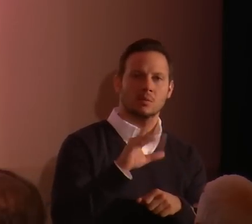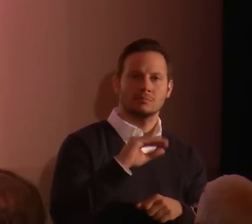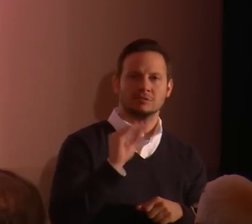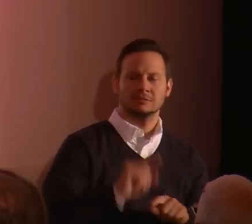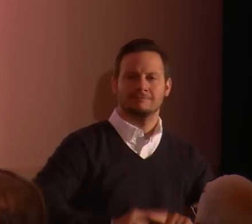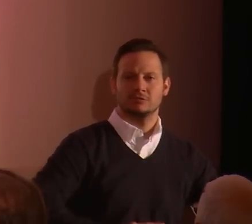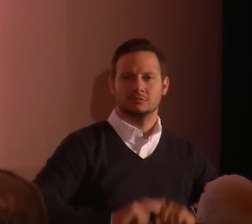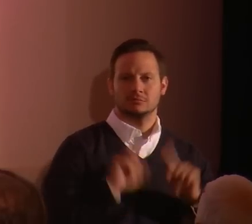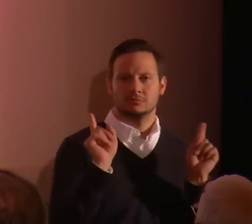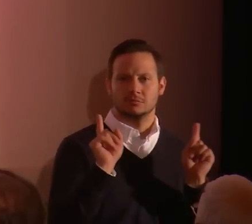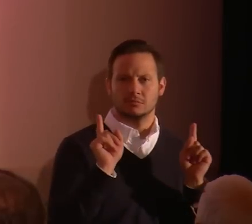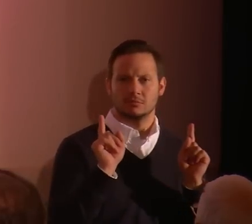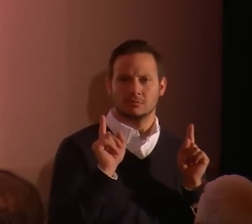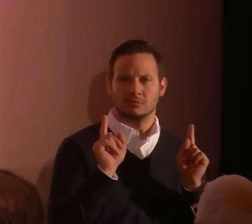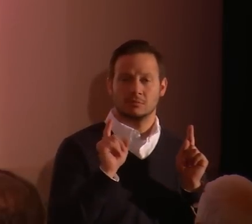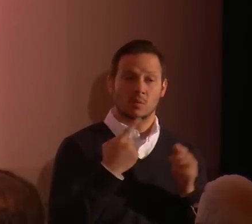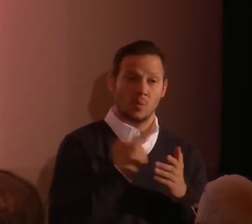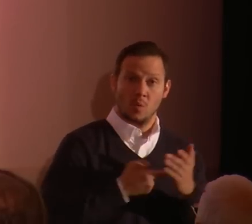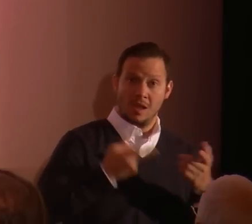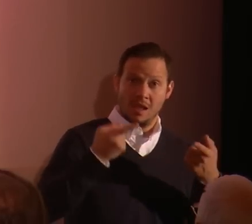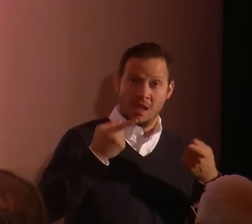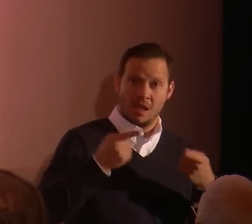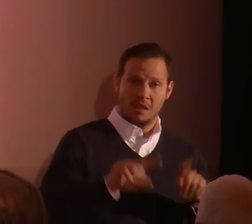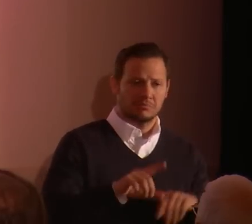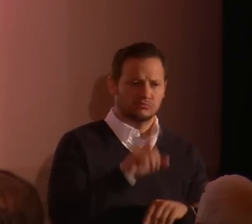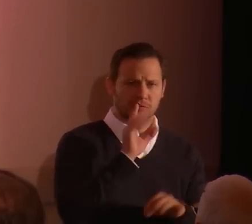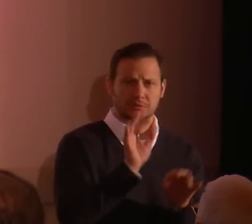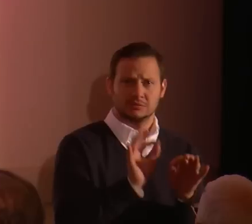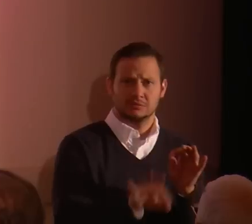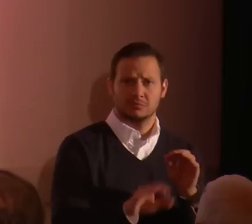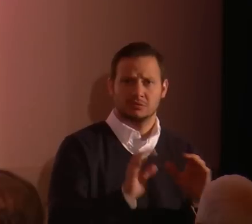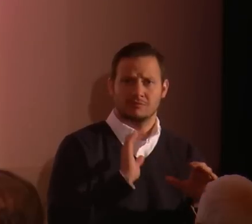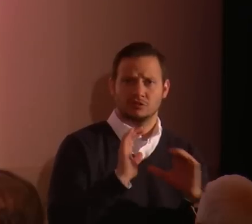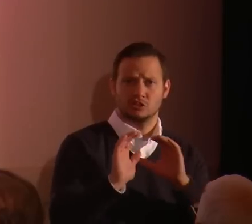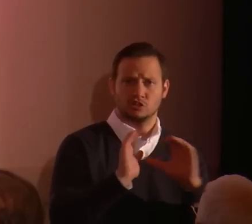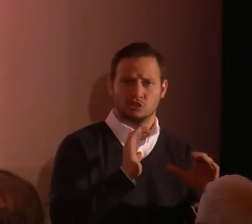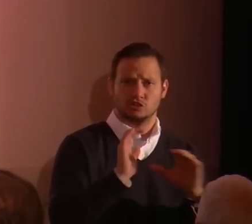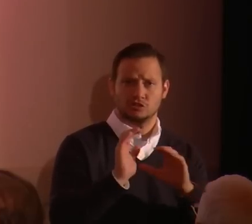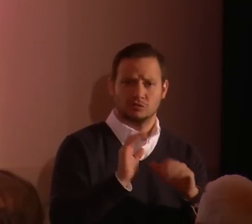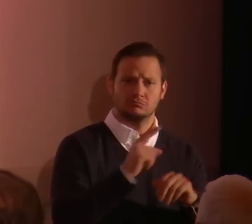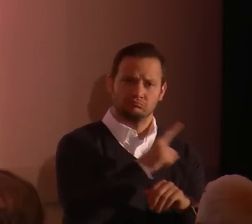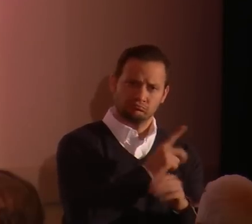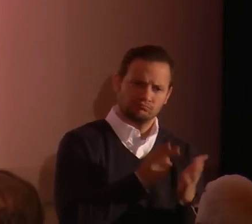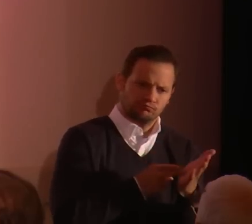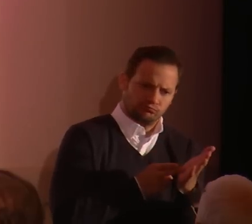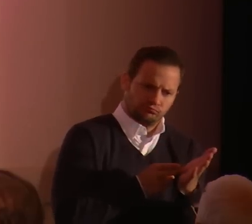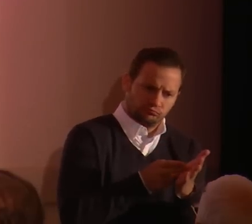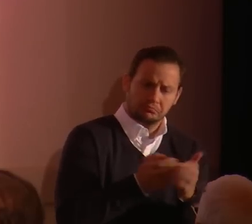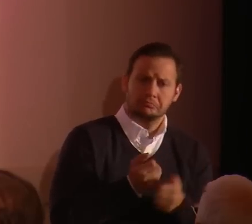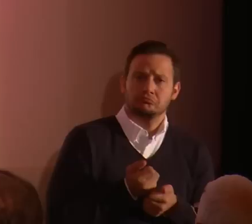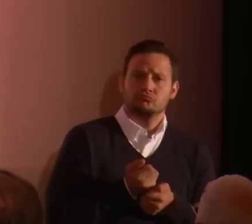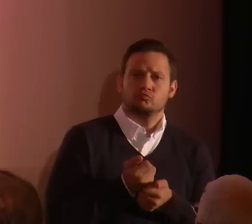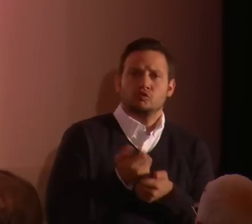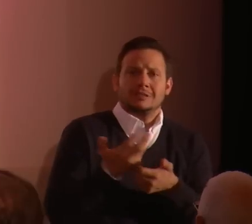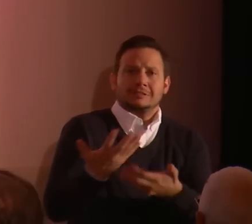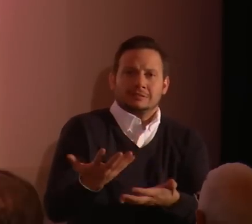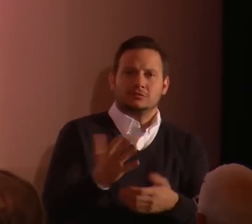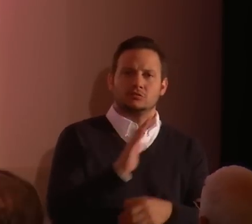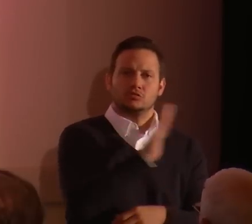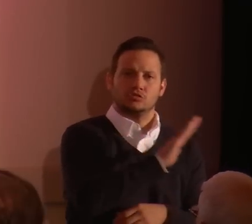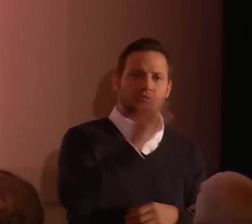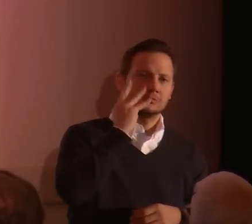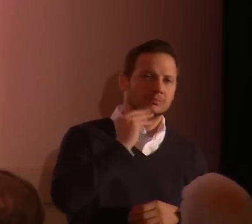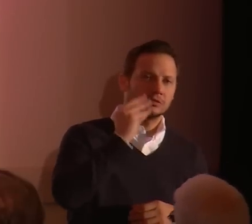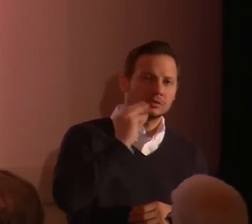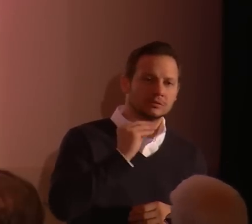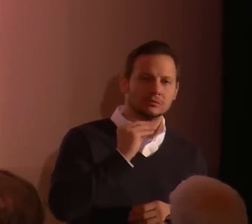different. What unfolded was a simple conversation with her genuinely expressing her experience